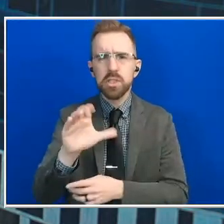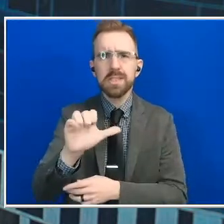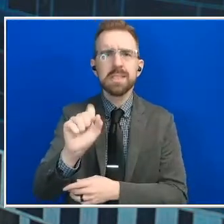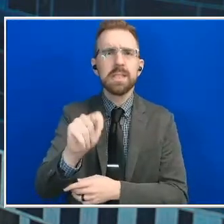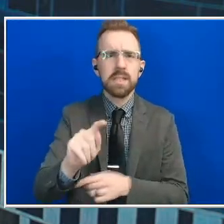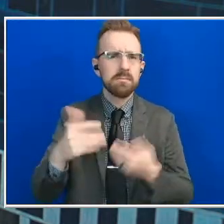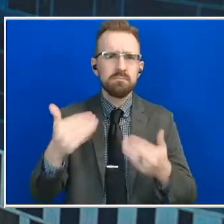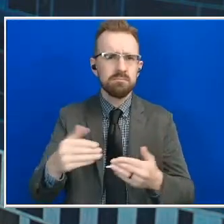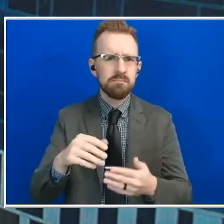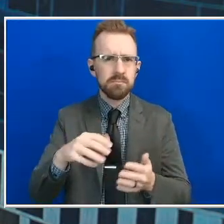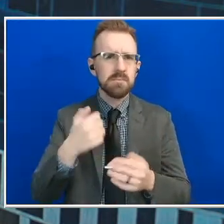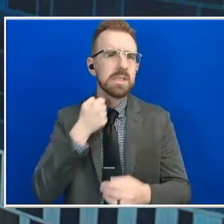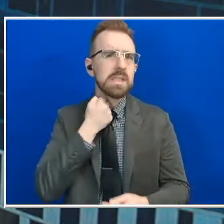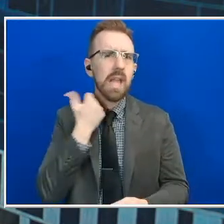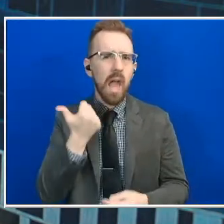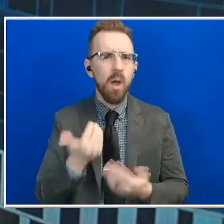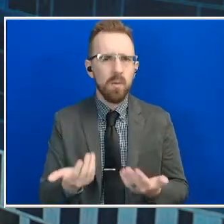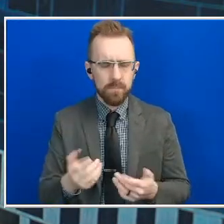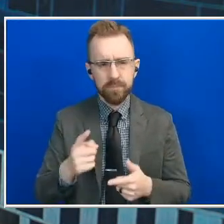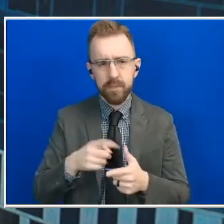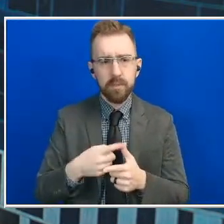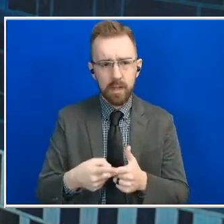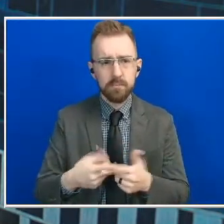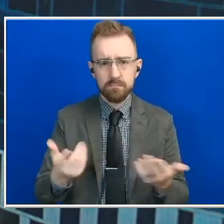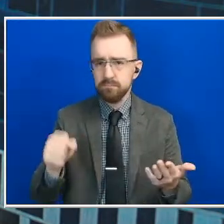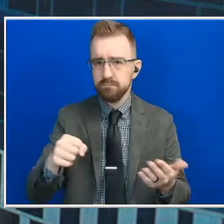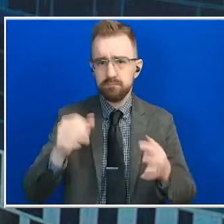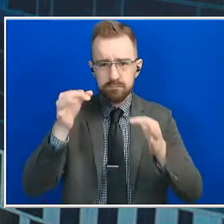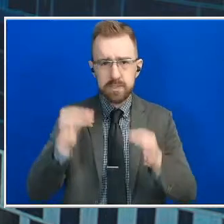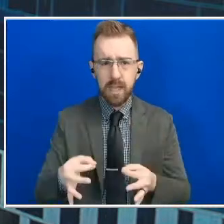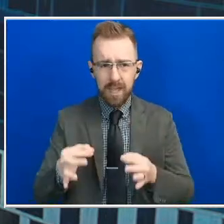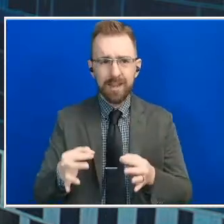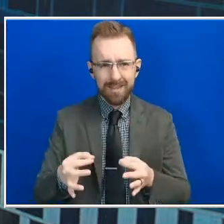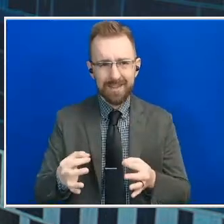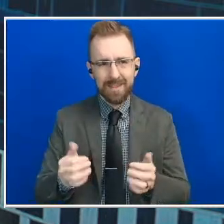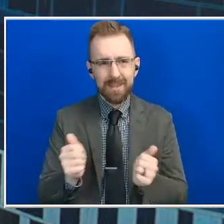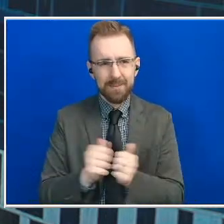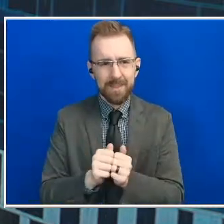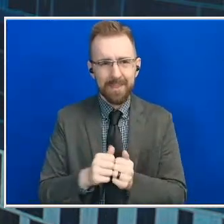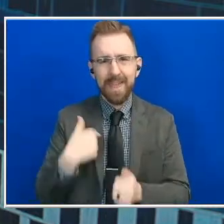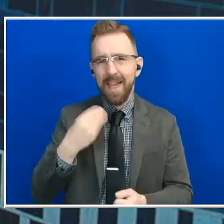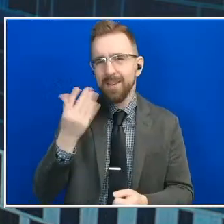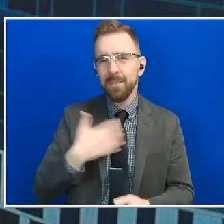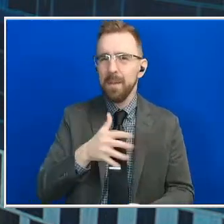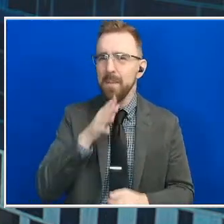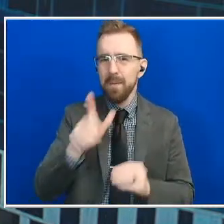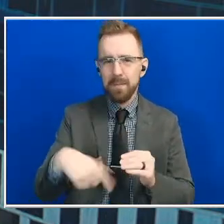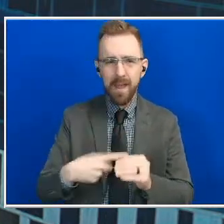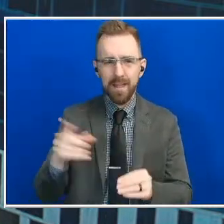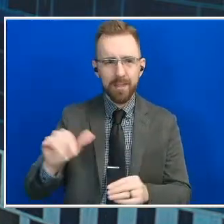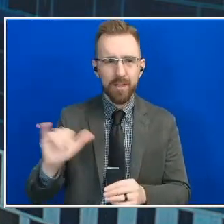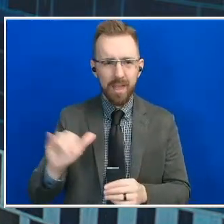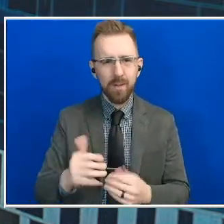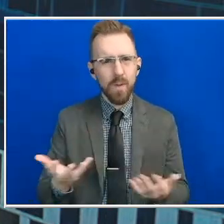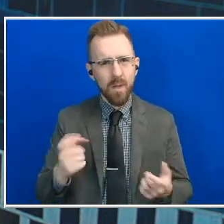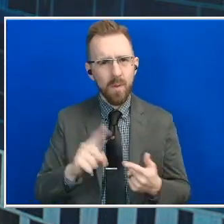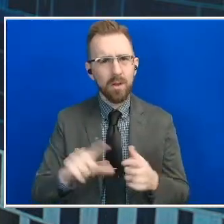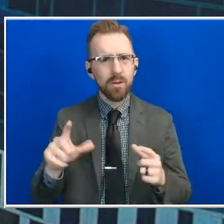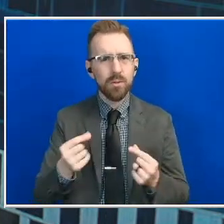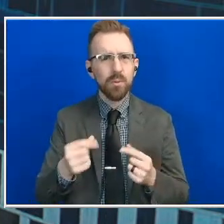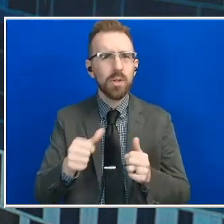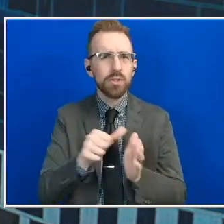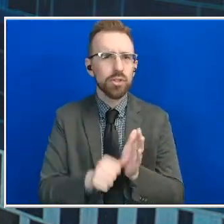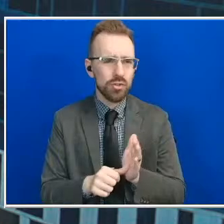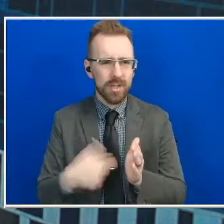out. And then, made the decision. I told my mom about it. They were like, well, they want to just do a little bit of surgery. She was like, look, I just went